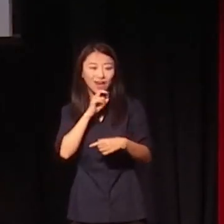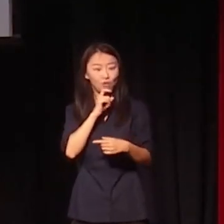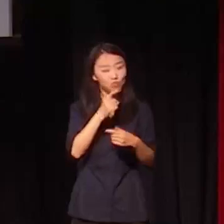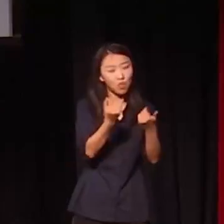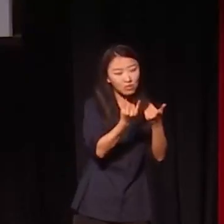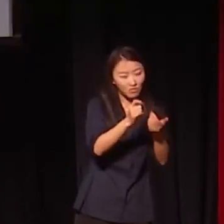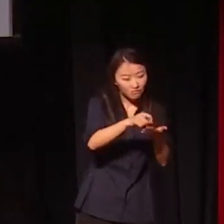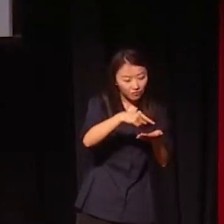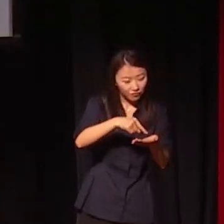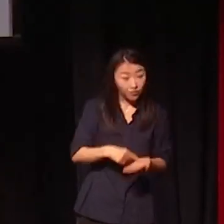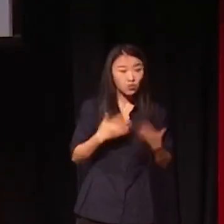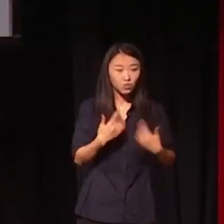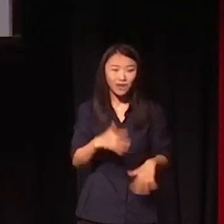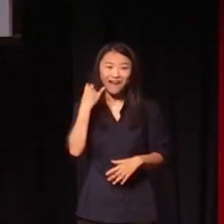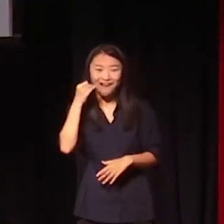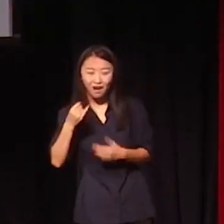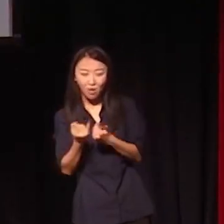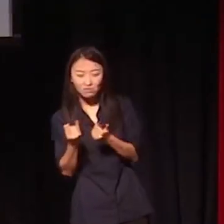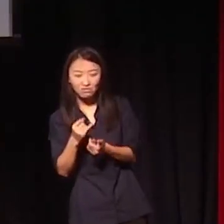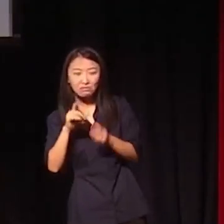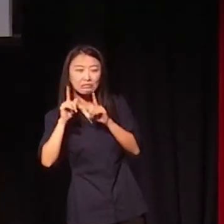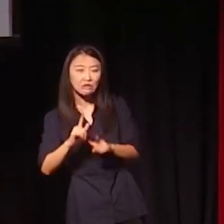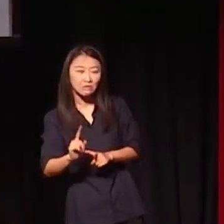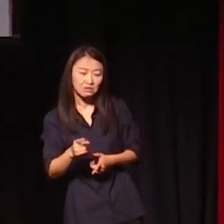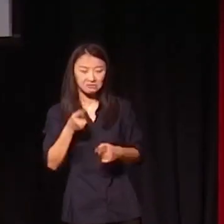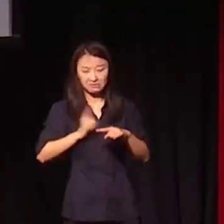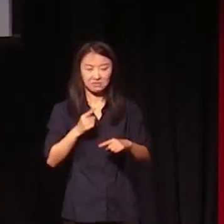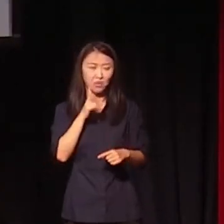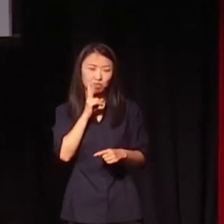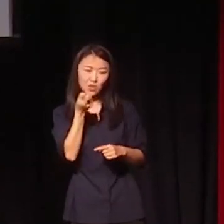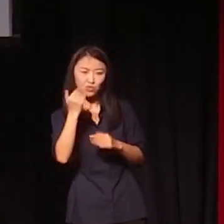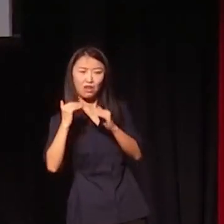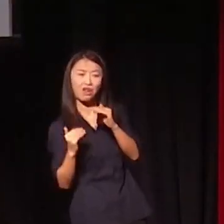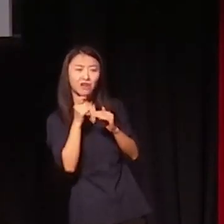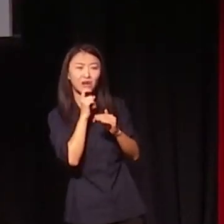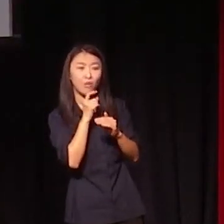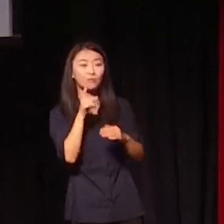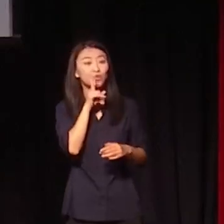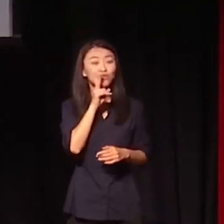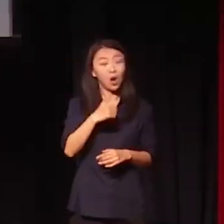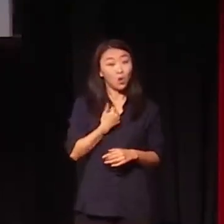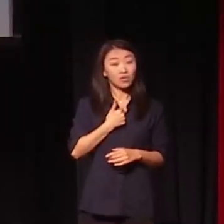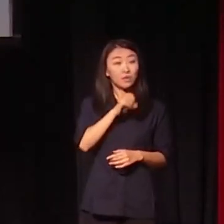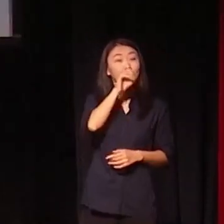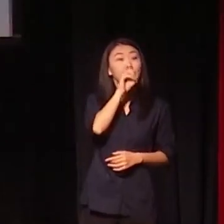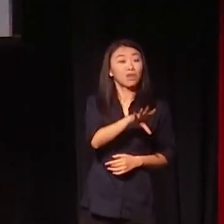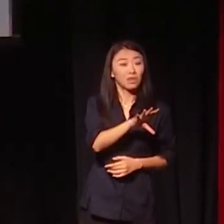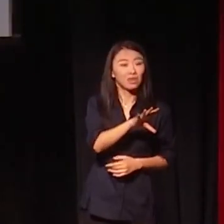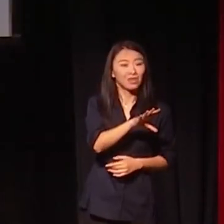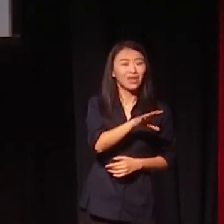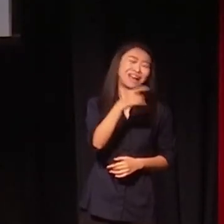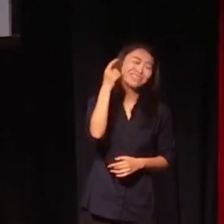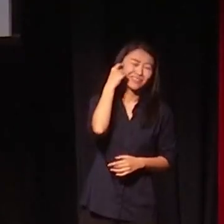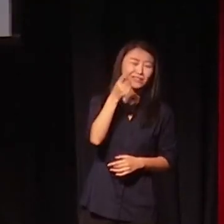classroom in the same way that hearing students were. So a teacher would ask an open question, but because, as we know, there's always a